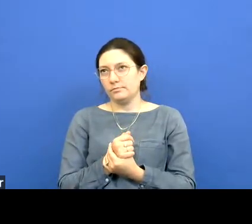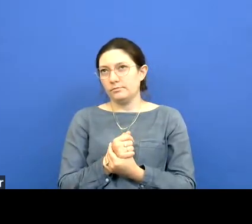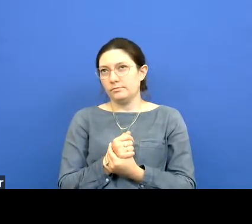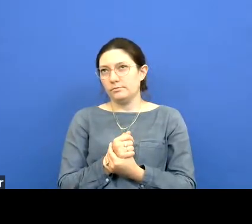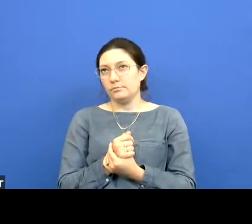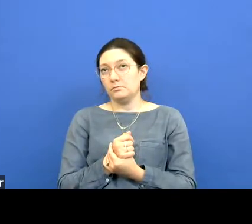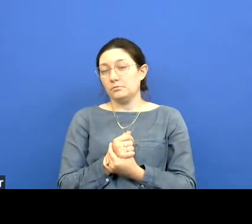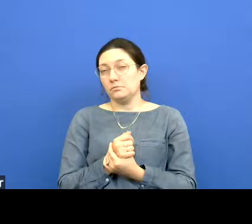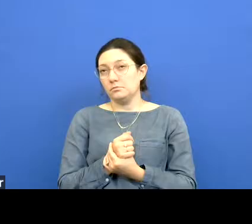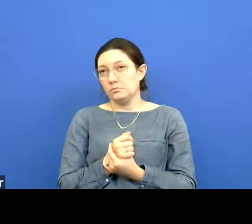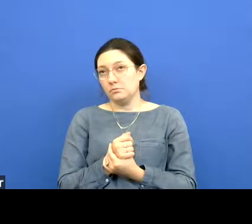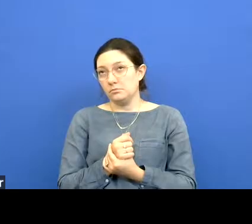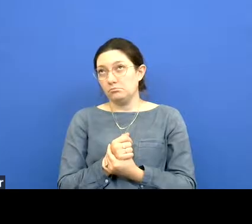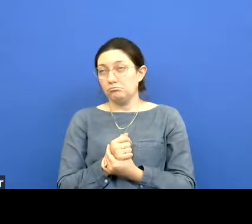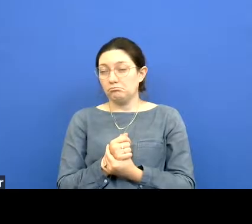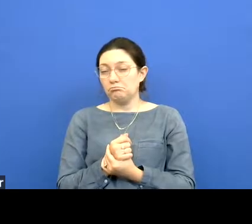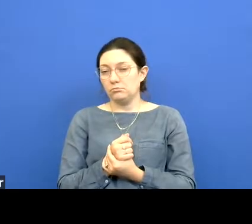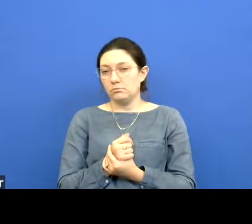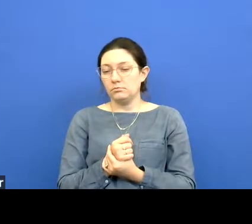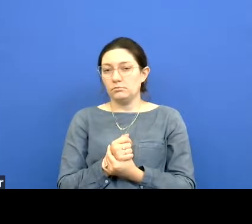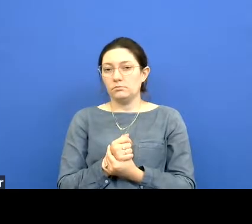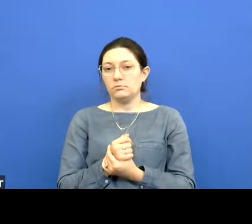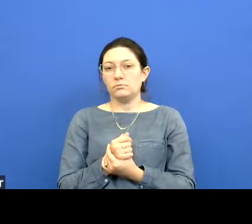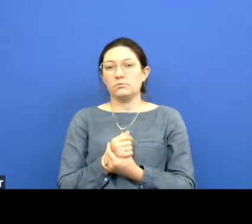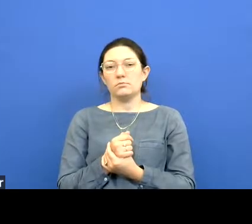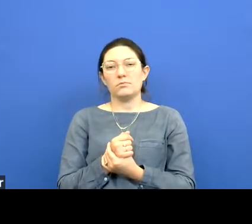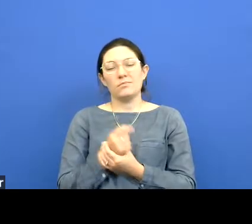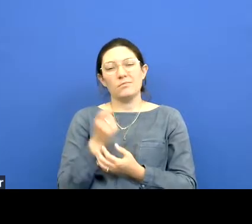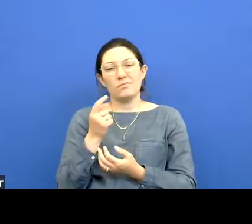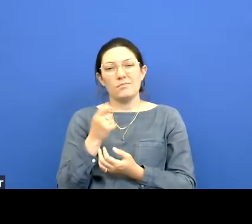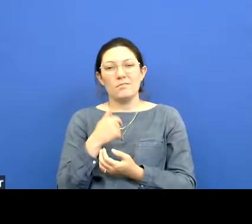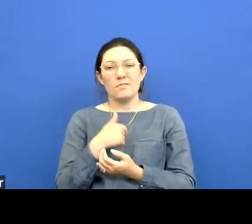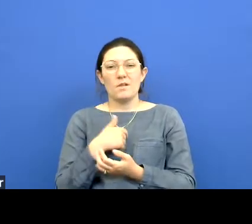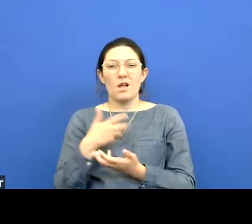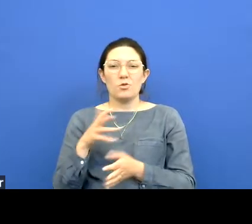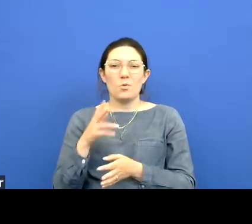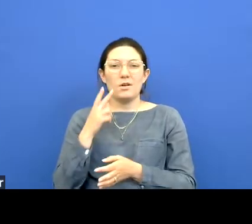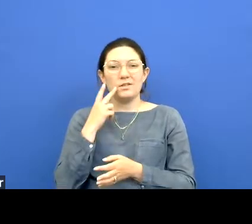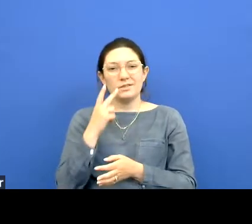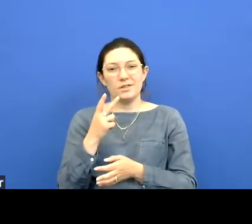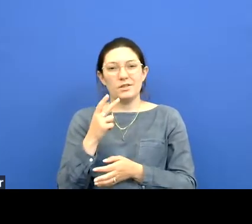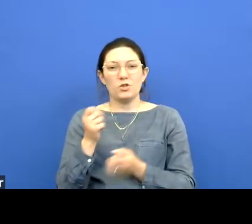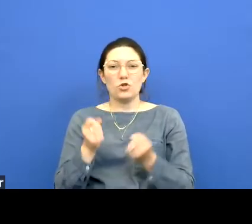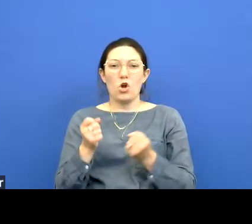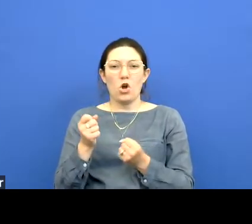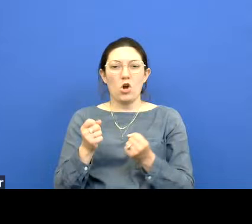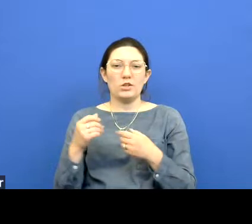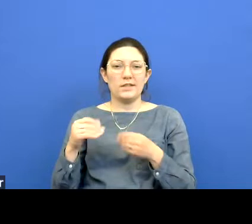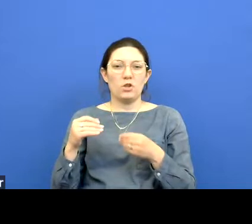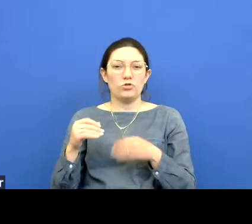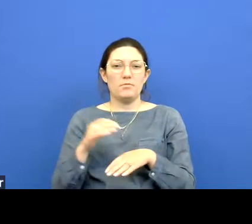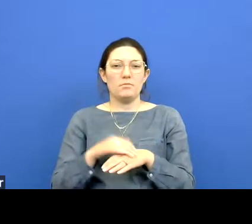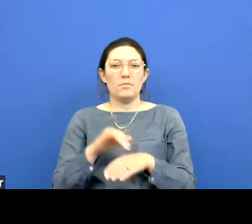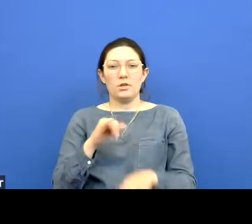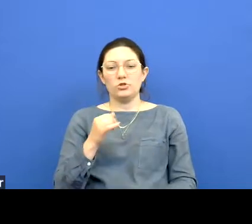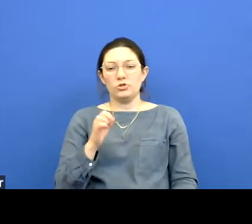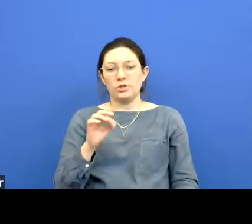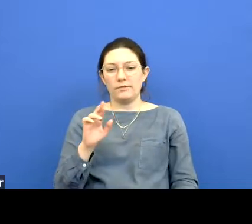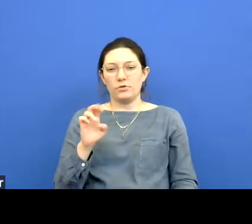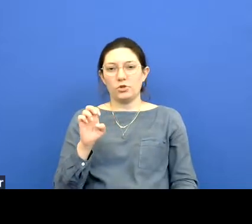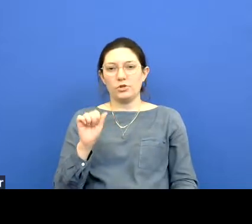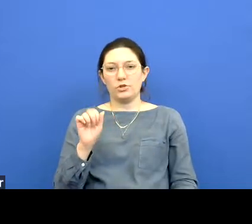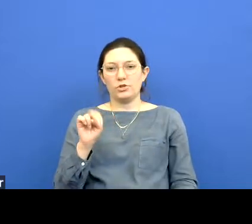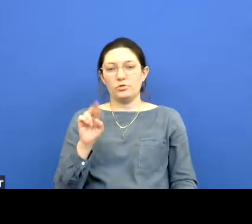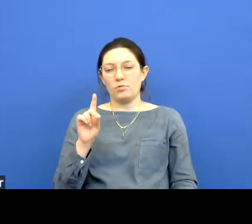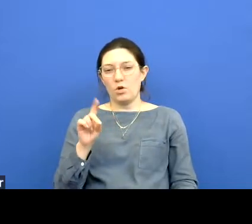The thing I look at, whereas I wouldn't want to see car dealerships, for instance, all up and down Jefferson Road or on Highland Drive,